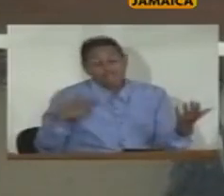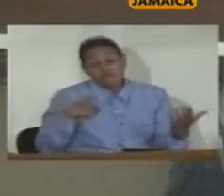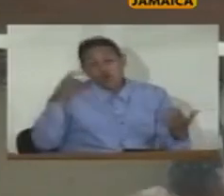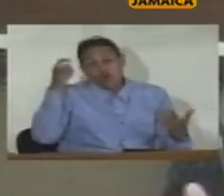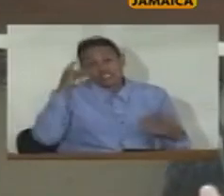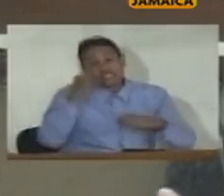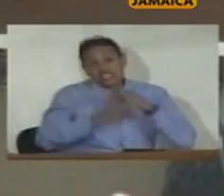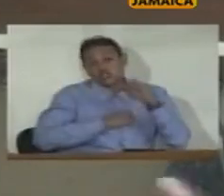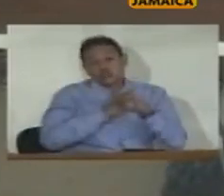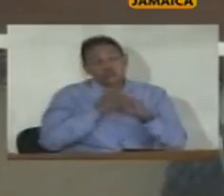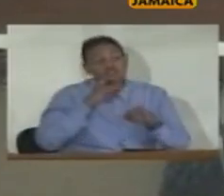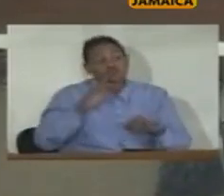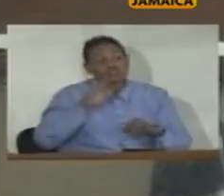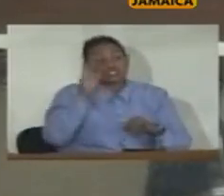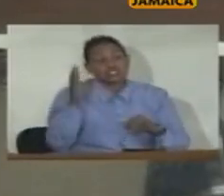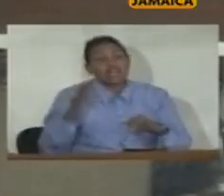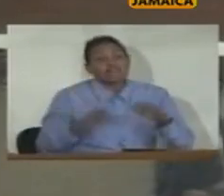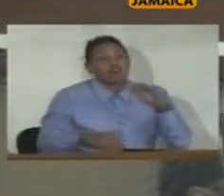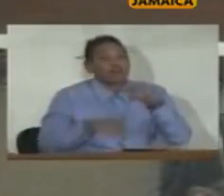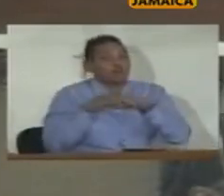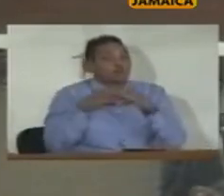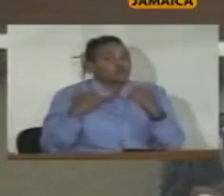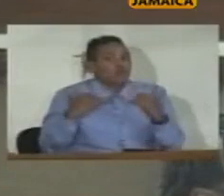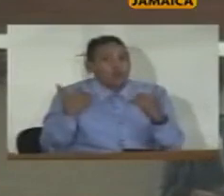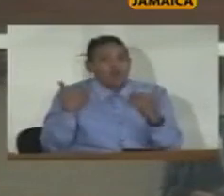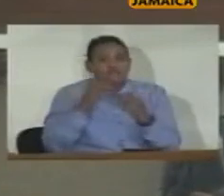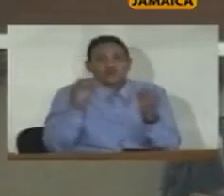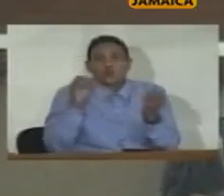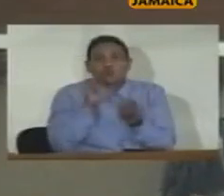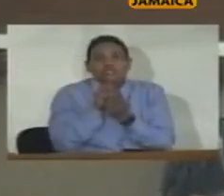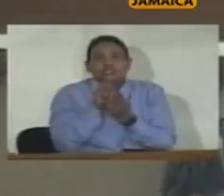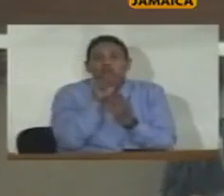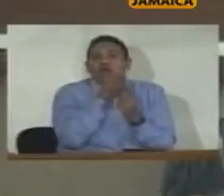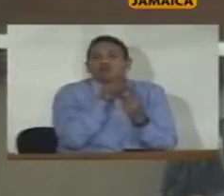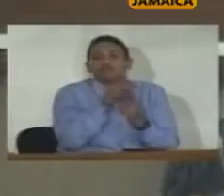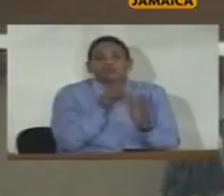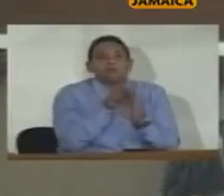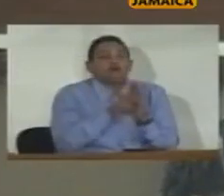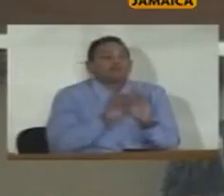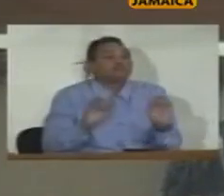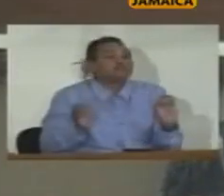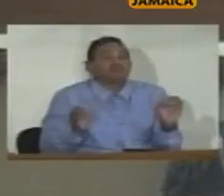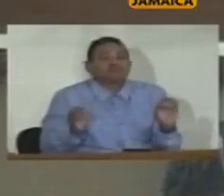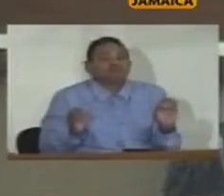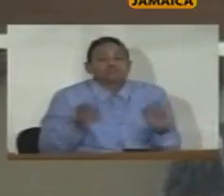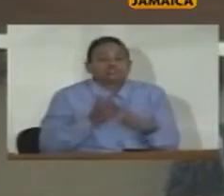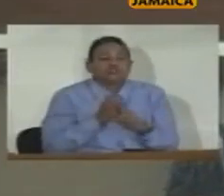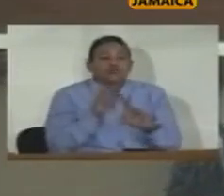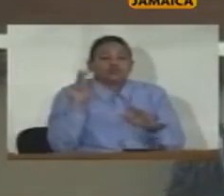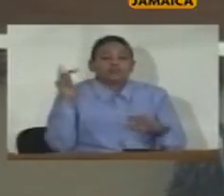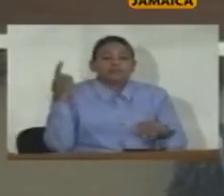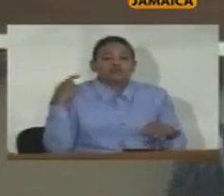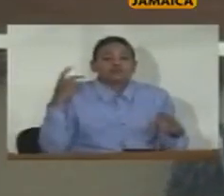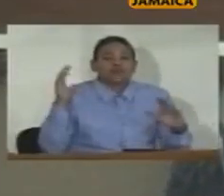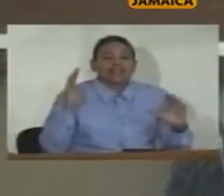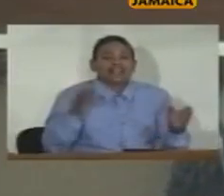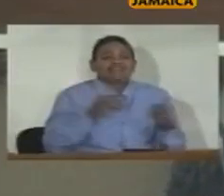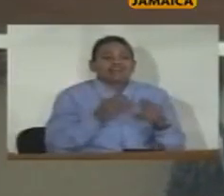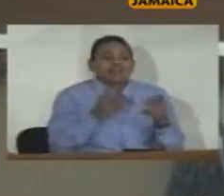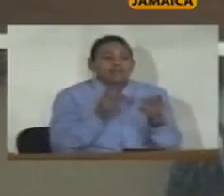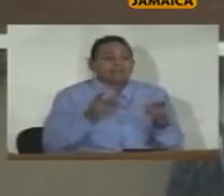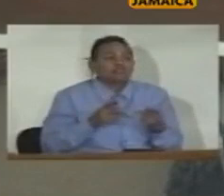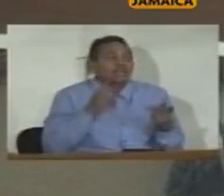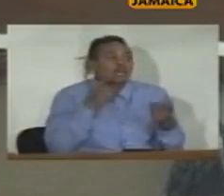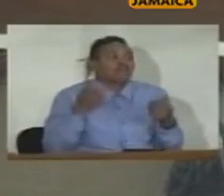has never, up to now, had a sexual harassment policy. So the principal is left in a position of trying